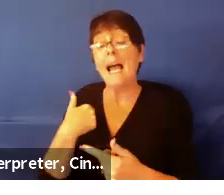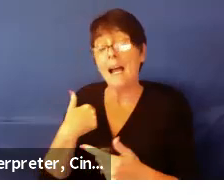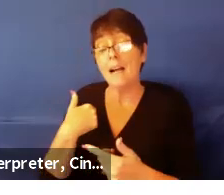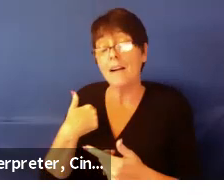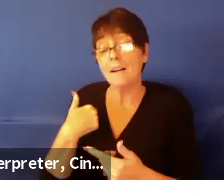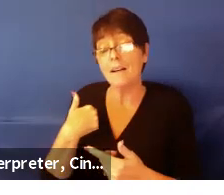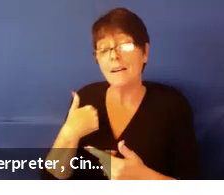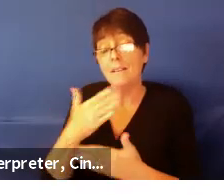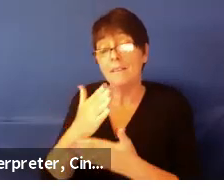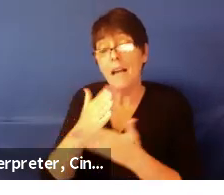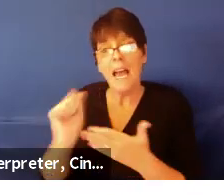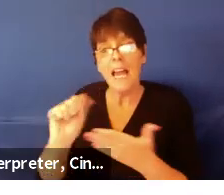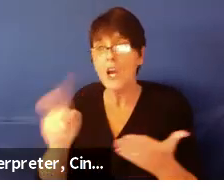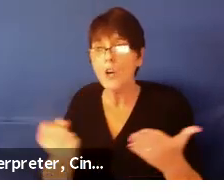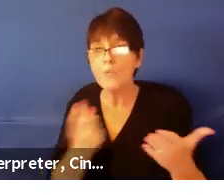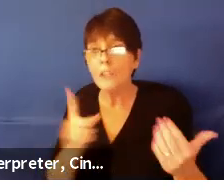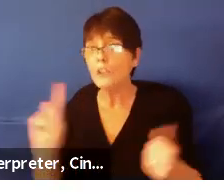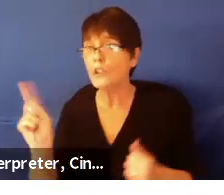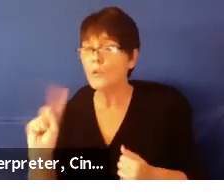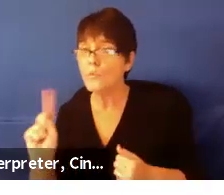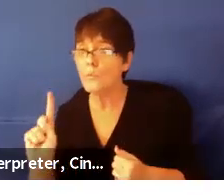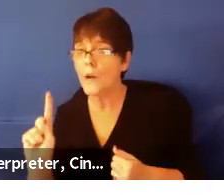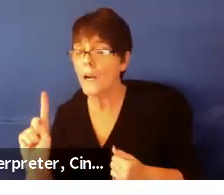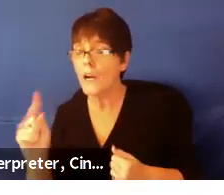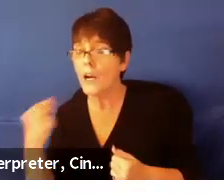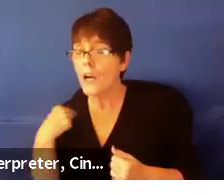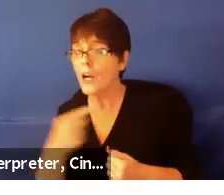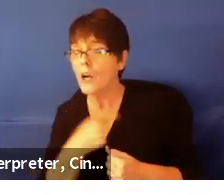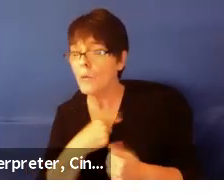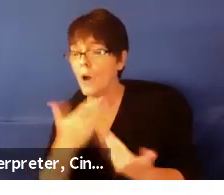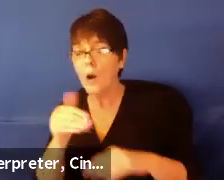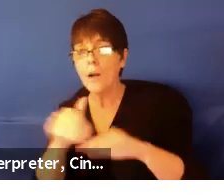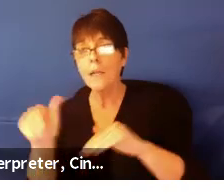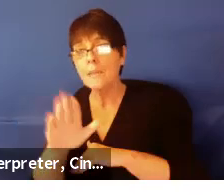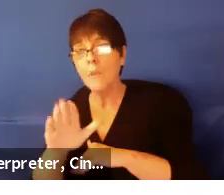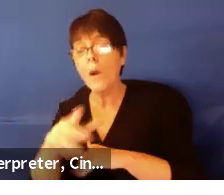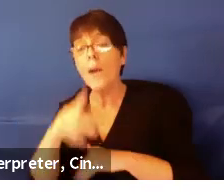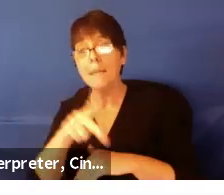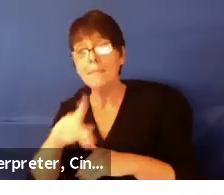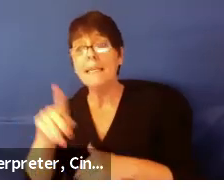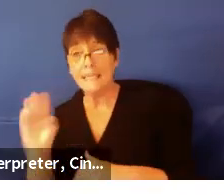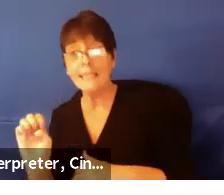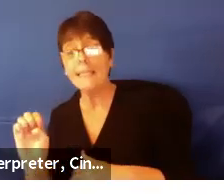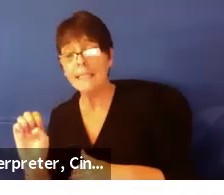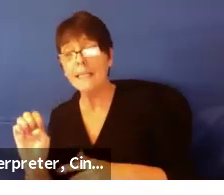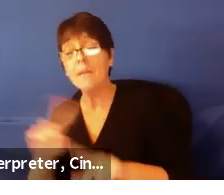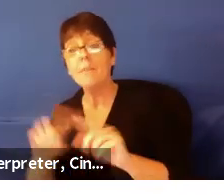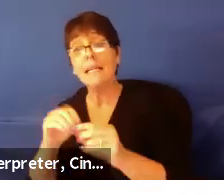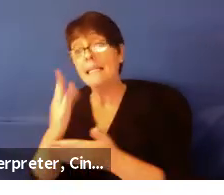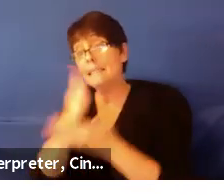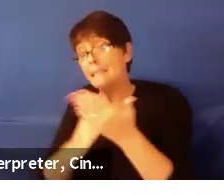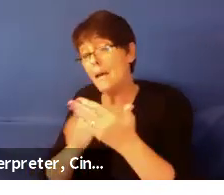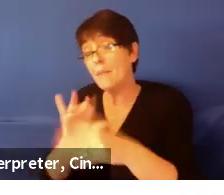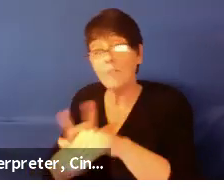a question about where we had pre-deployed personal protective equipment, but in some of the